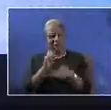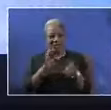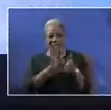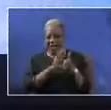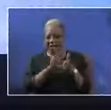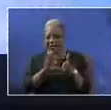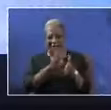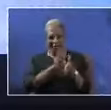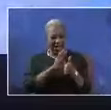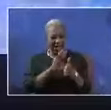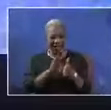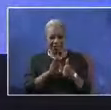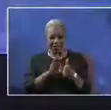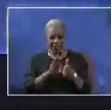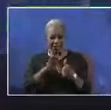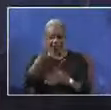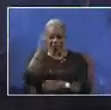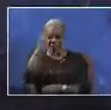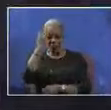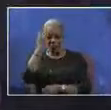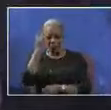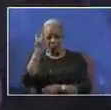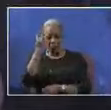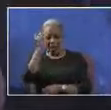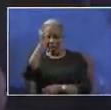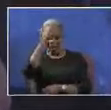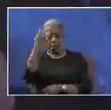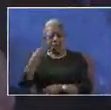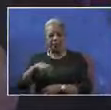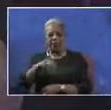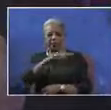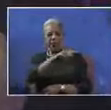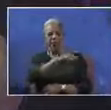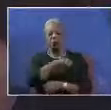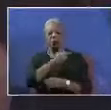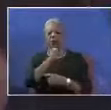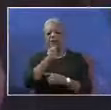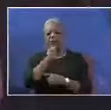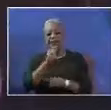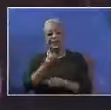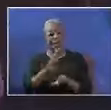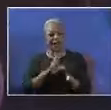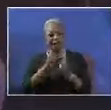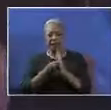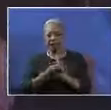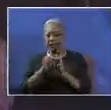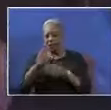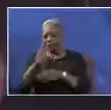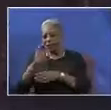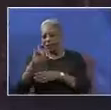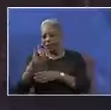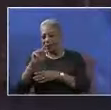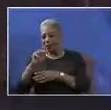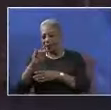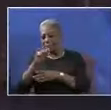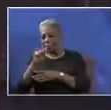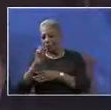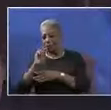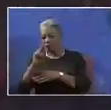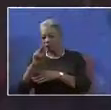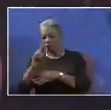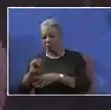not be citizens. But they compromised, and black people who